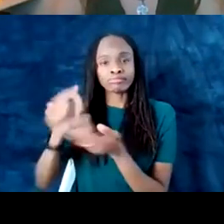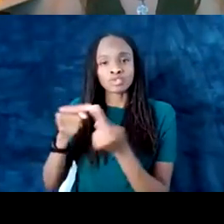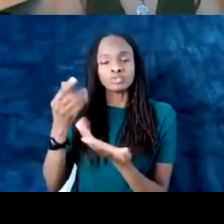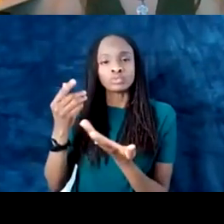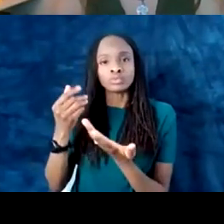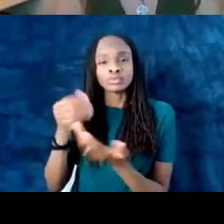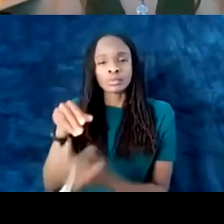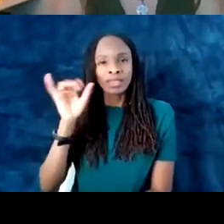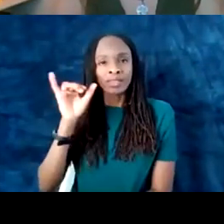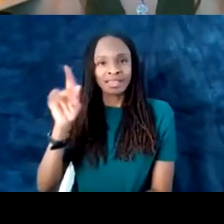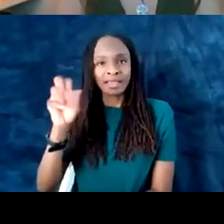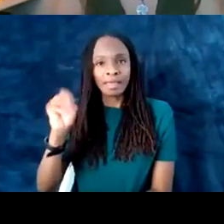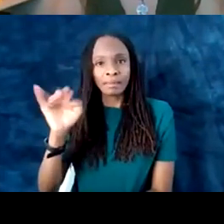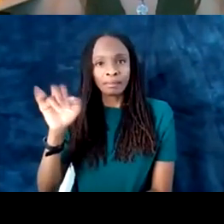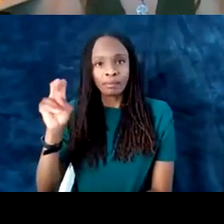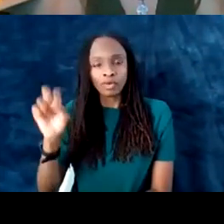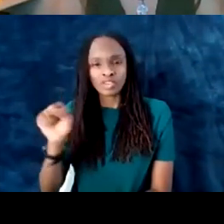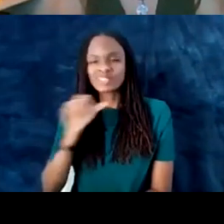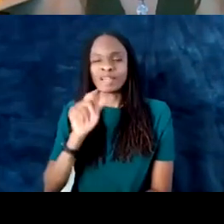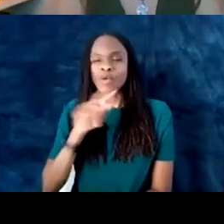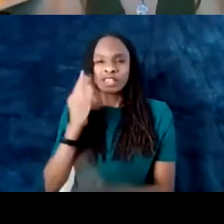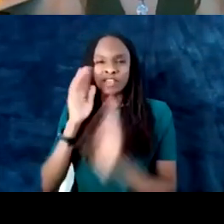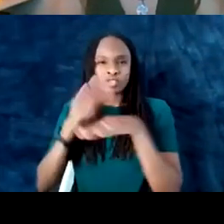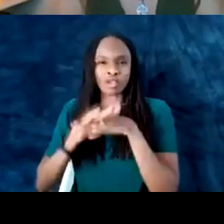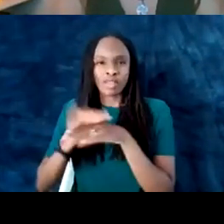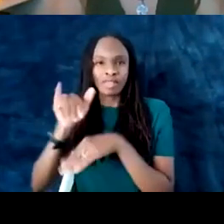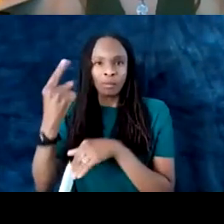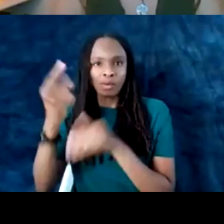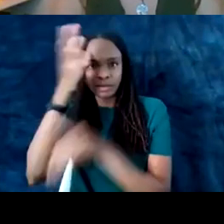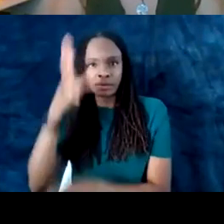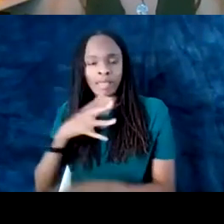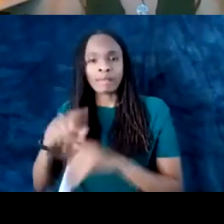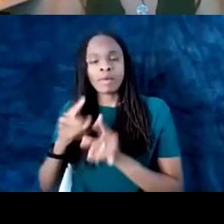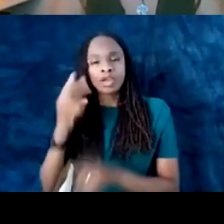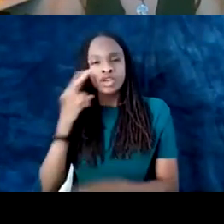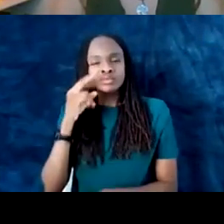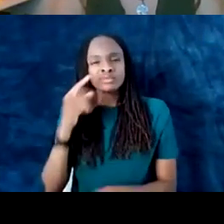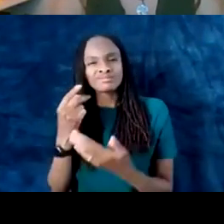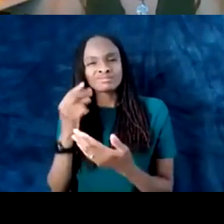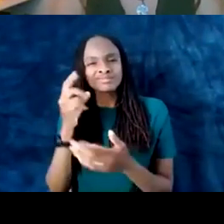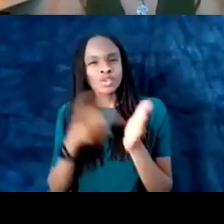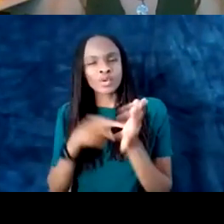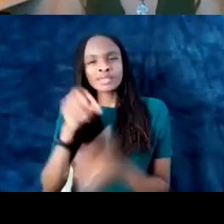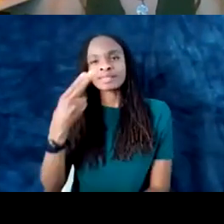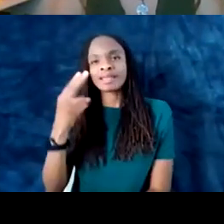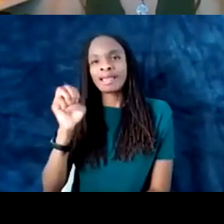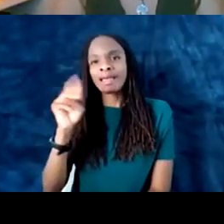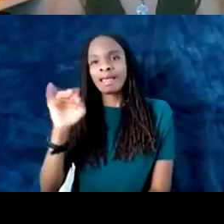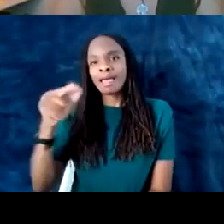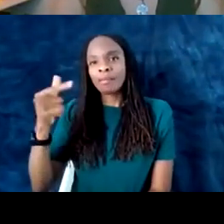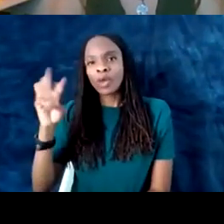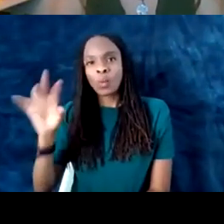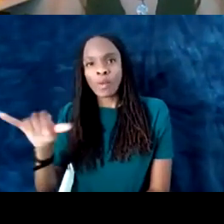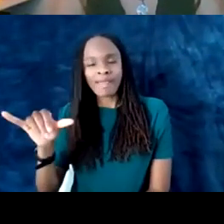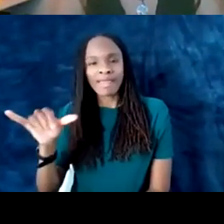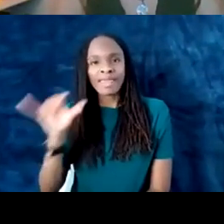exclusively on him, he's representative of a structural situation. We noticed that the Hemingway series that recently aired, it had advertising